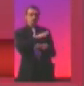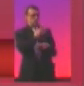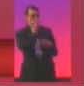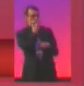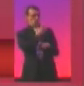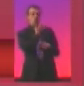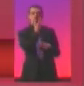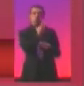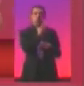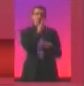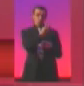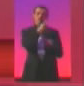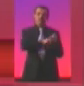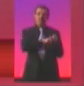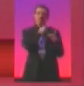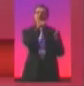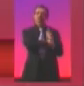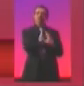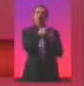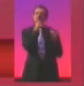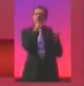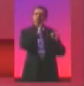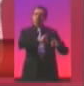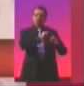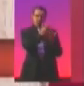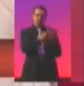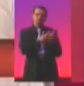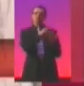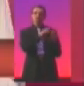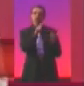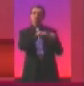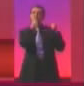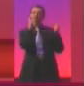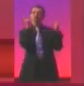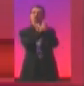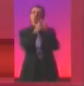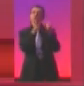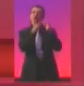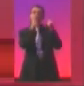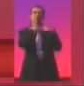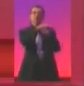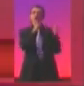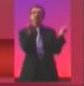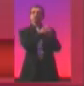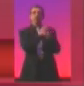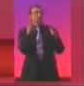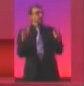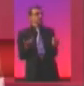failing. Now it's under new management from a different school further